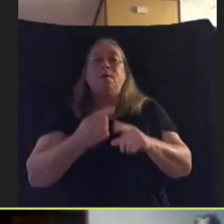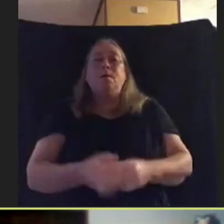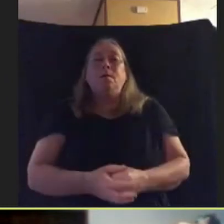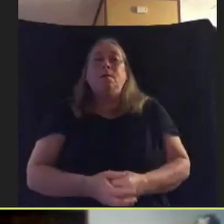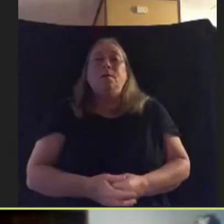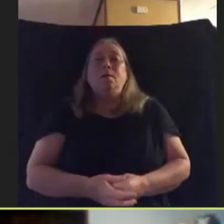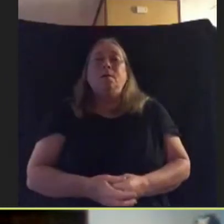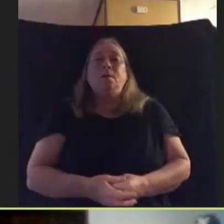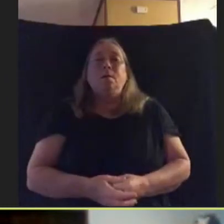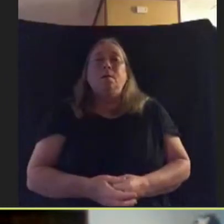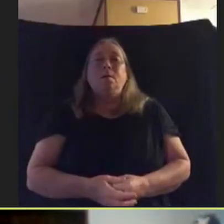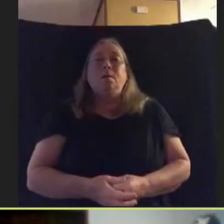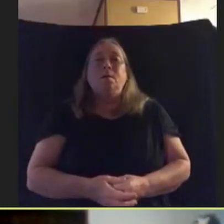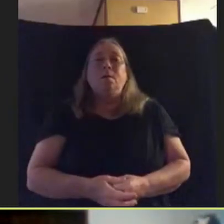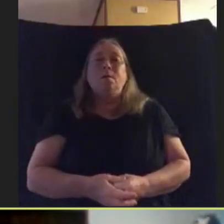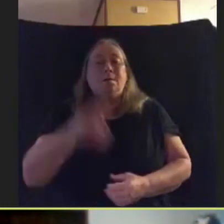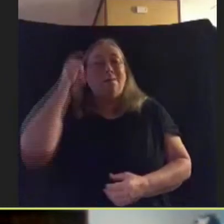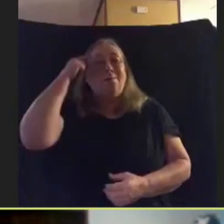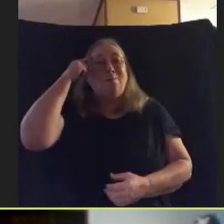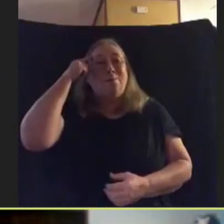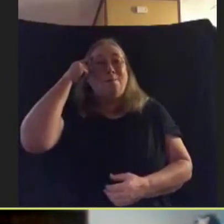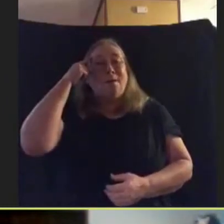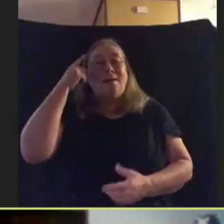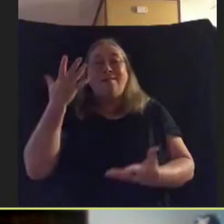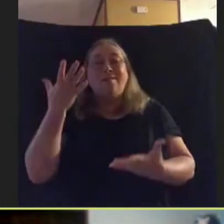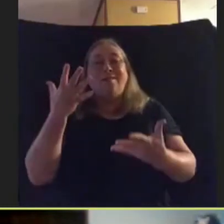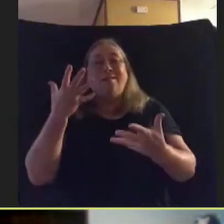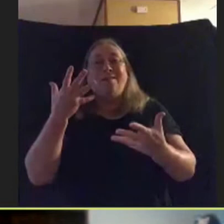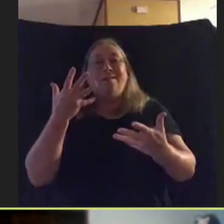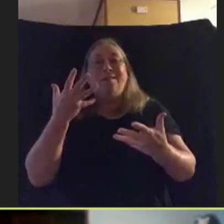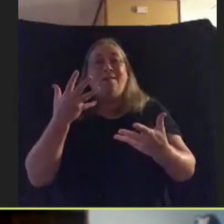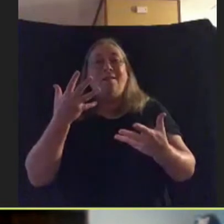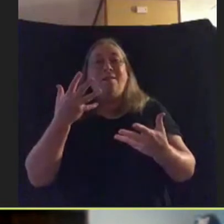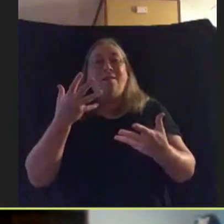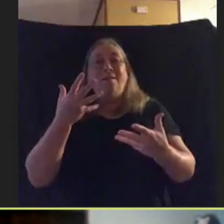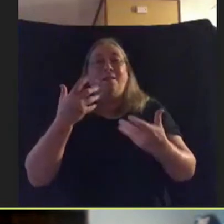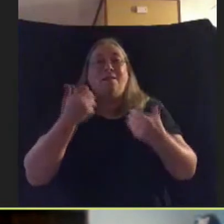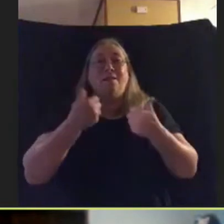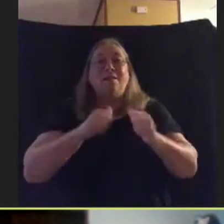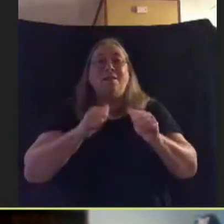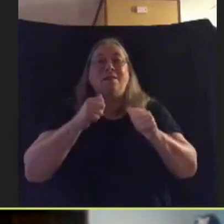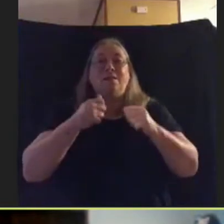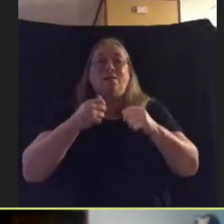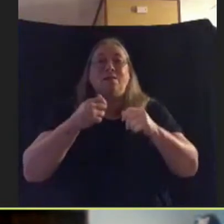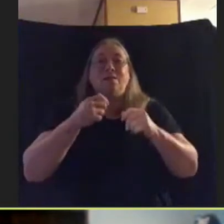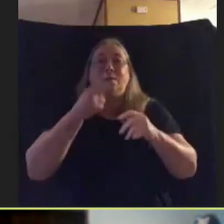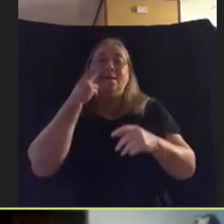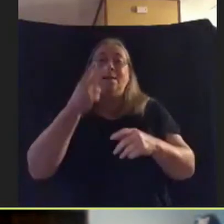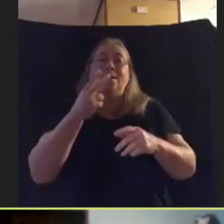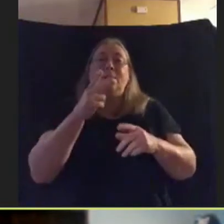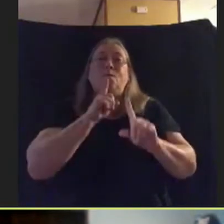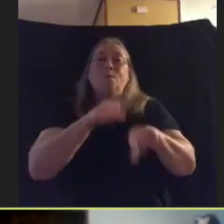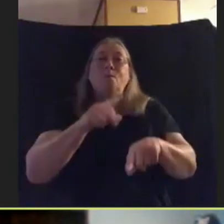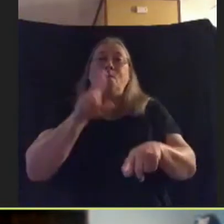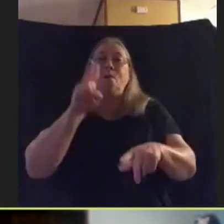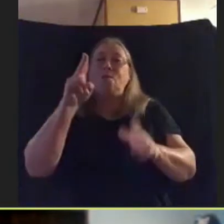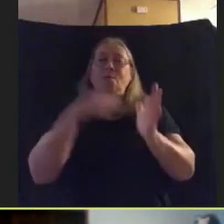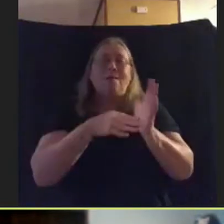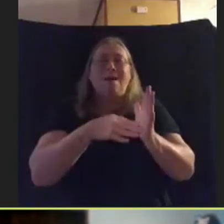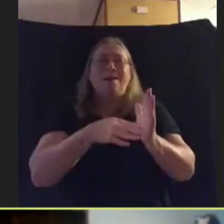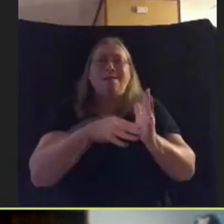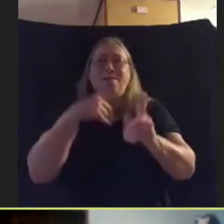It's mind-boggling to say that we're seeing declines when we're still reporting 2,000 cases a day, but that's just a